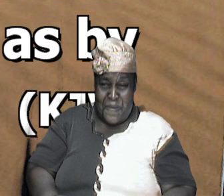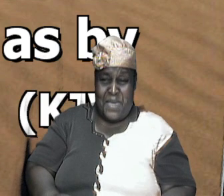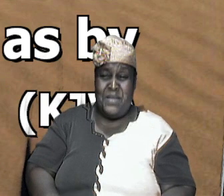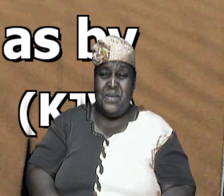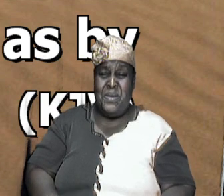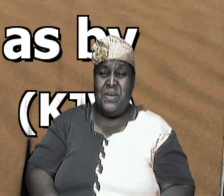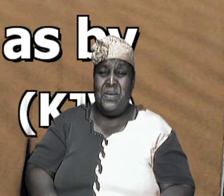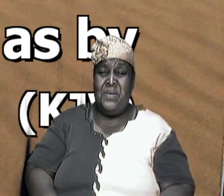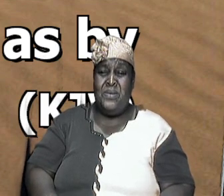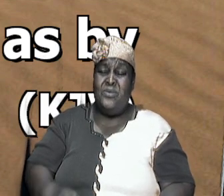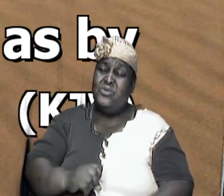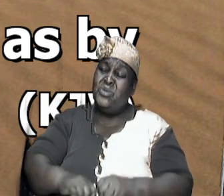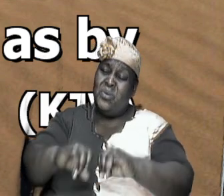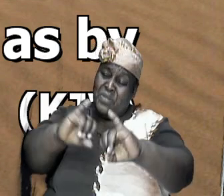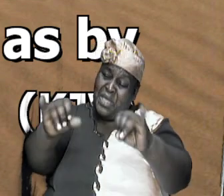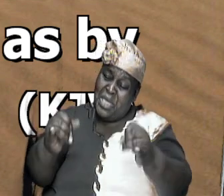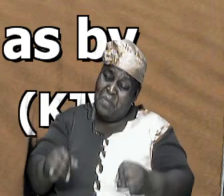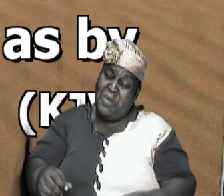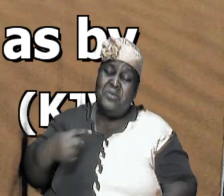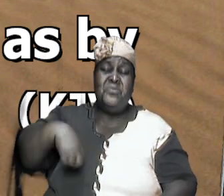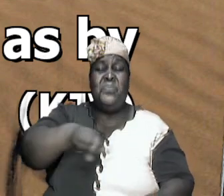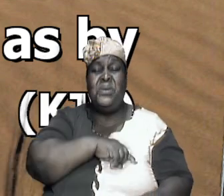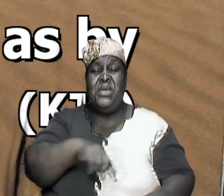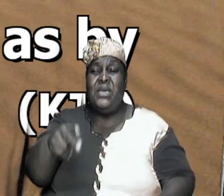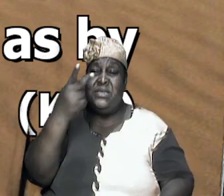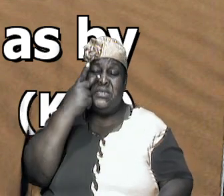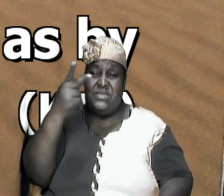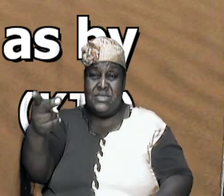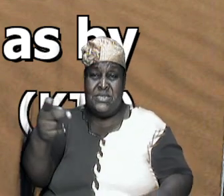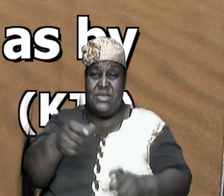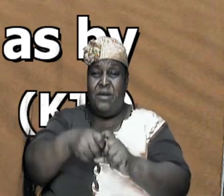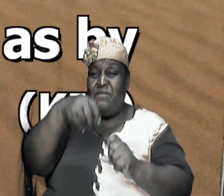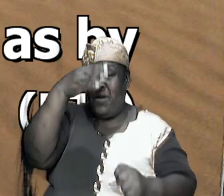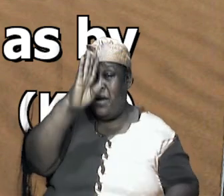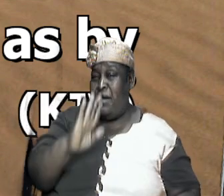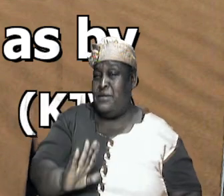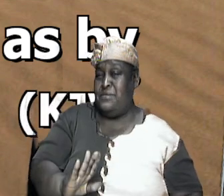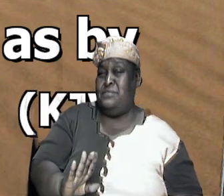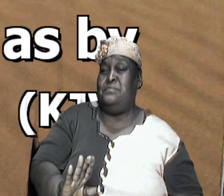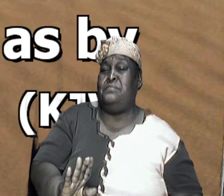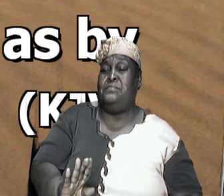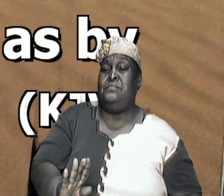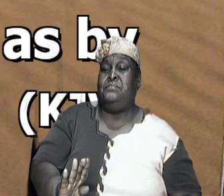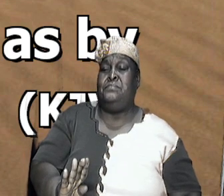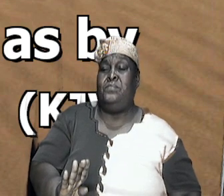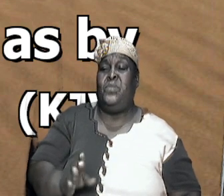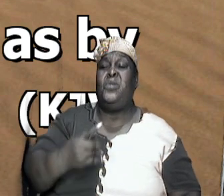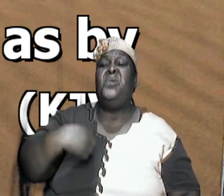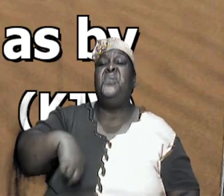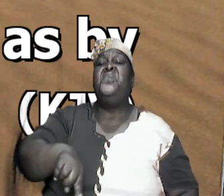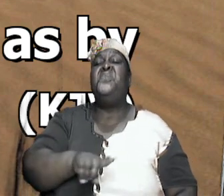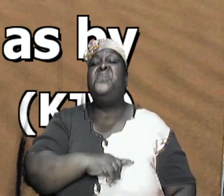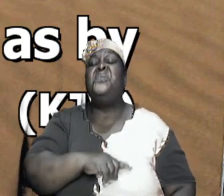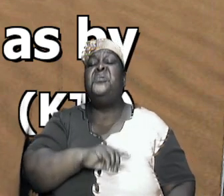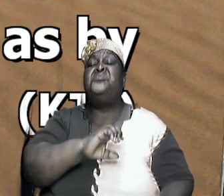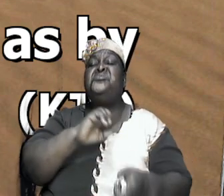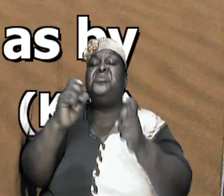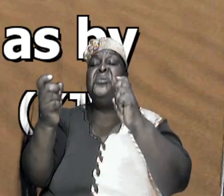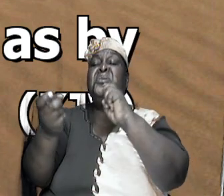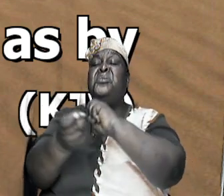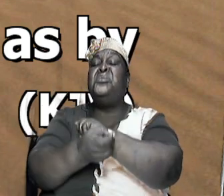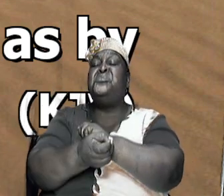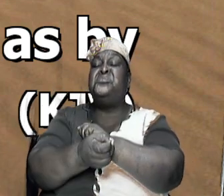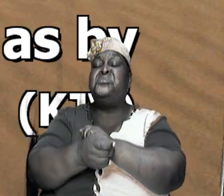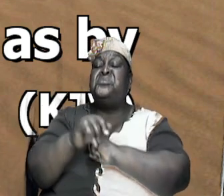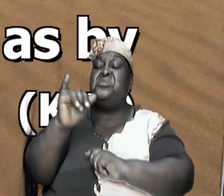So the image that we see of the Lord, we are changed